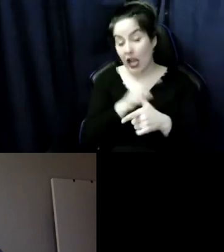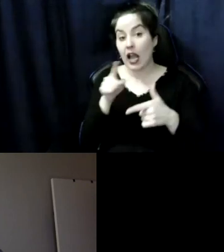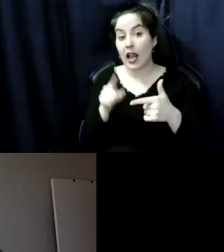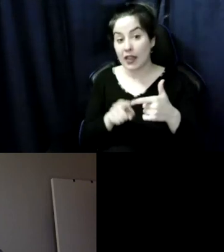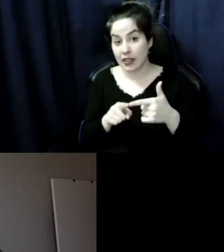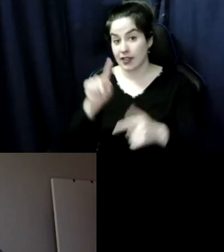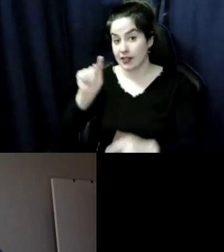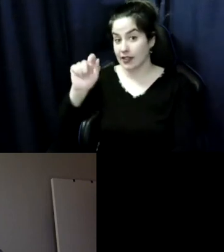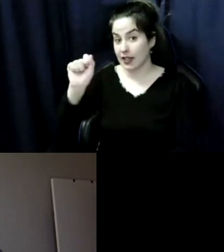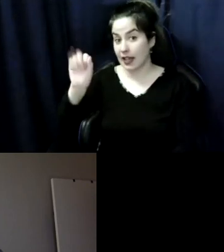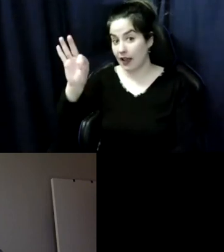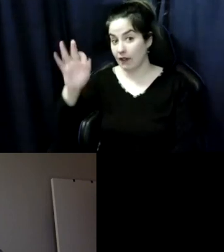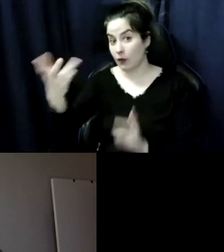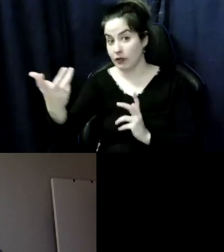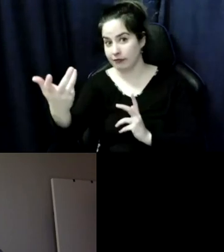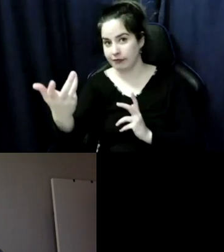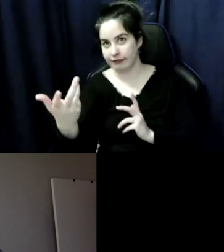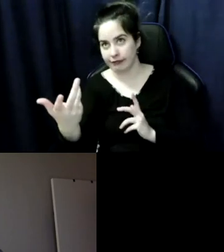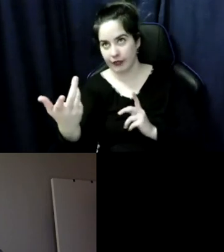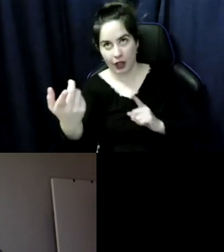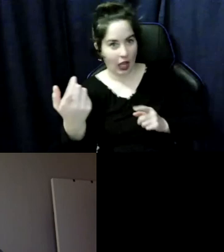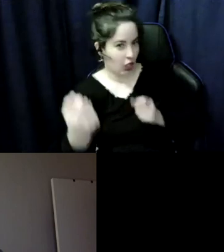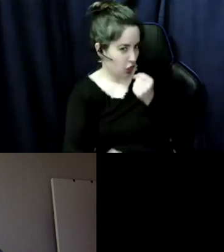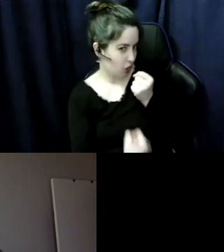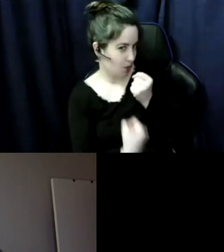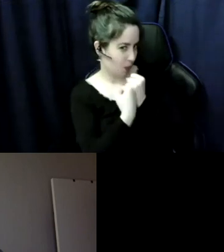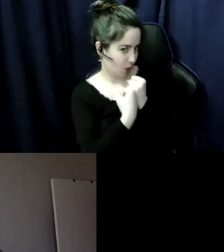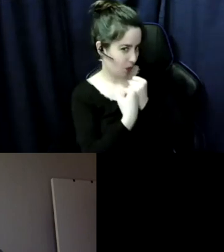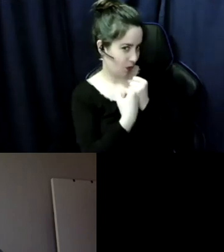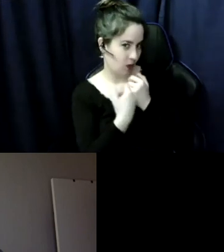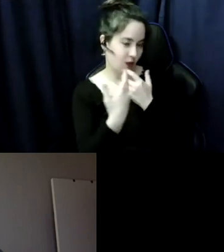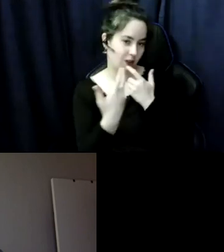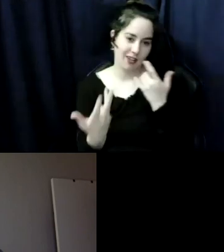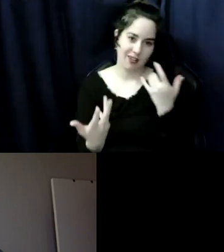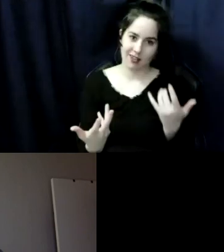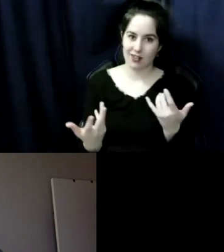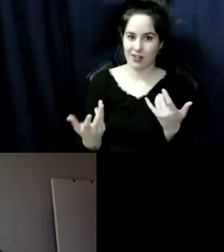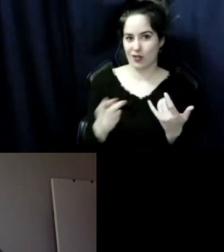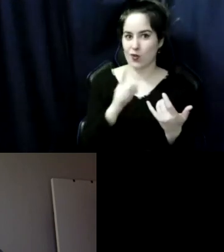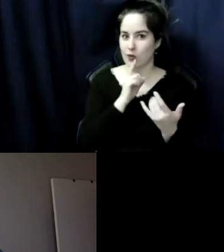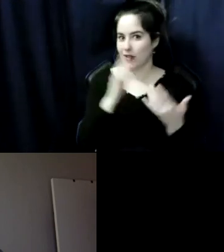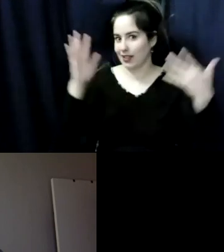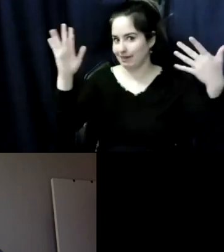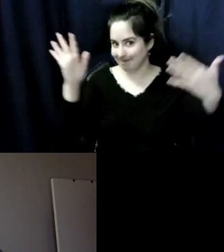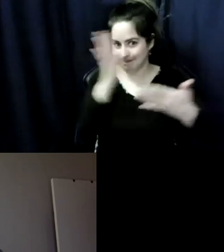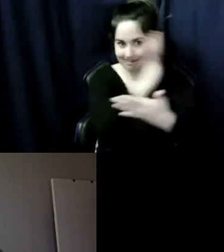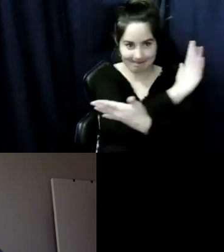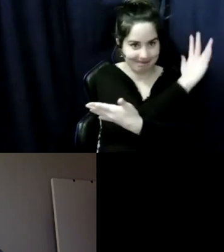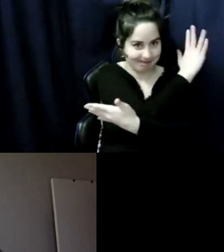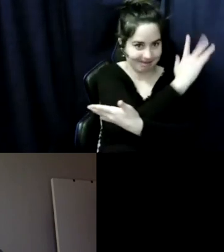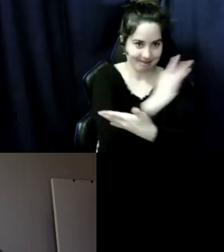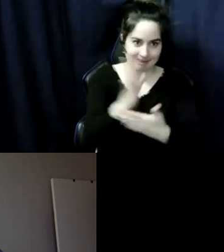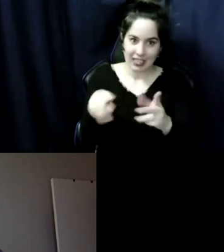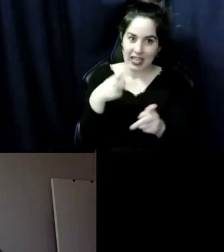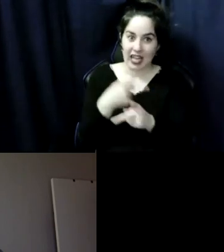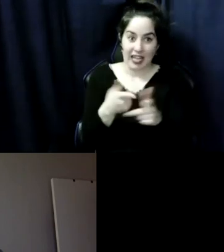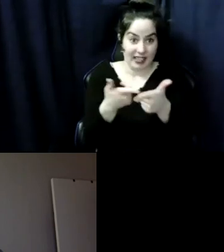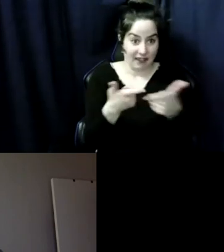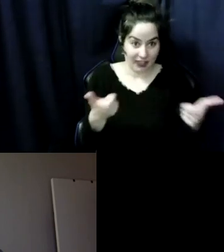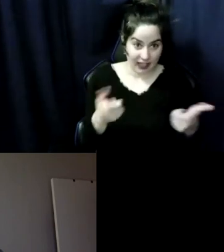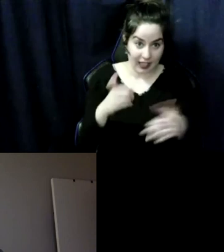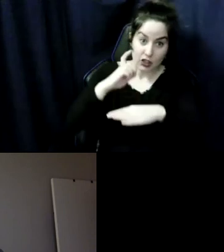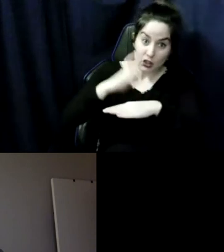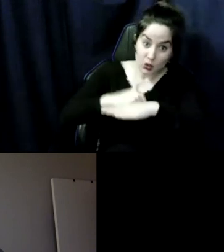that. So there's the two things together probably represent like the spectrum of all of the types of things that need to get done. But yeah, like I don't